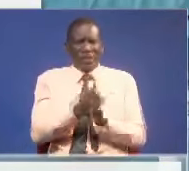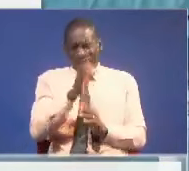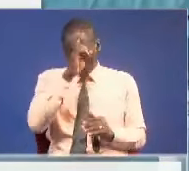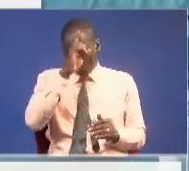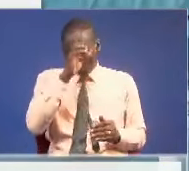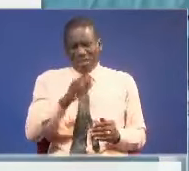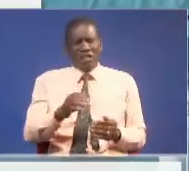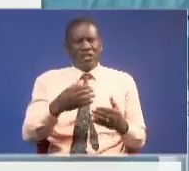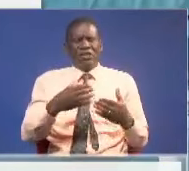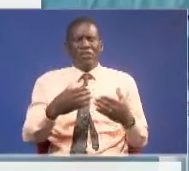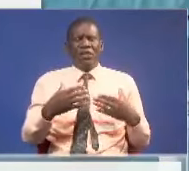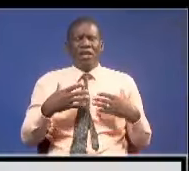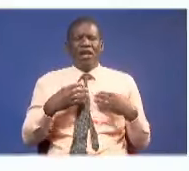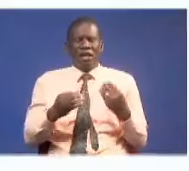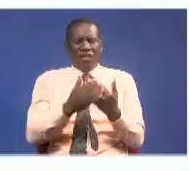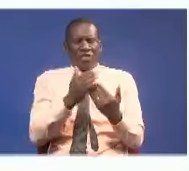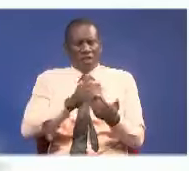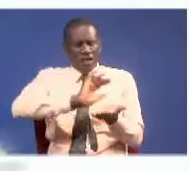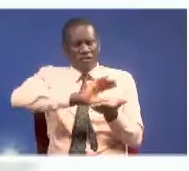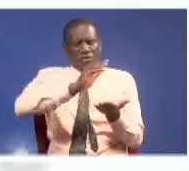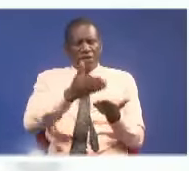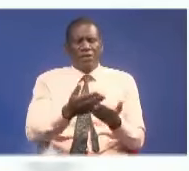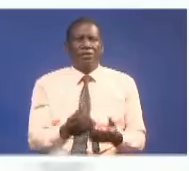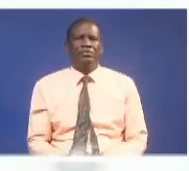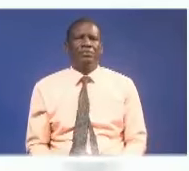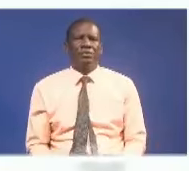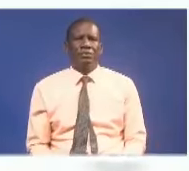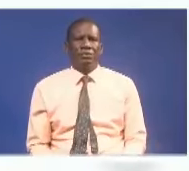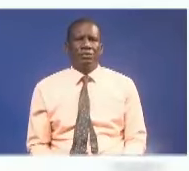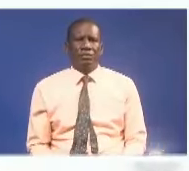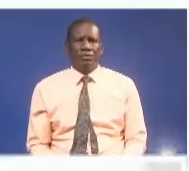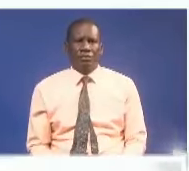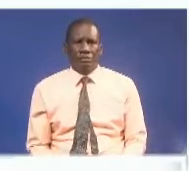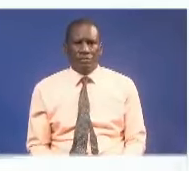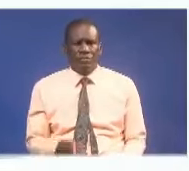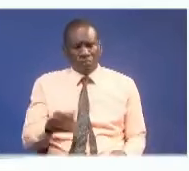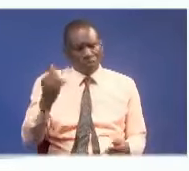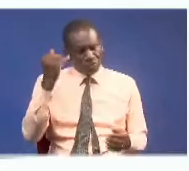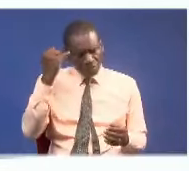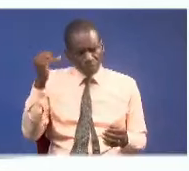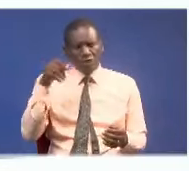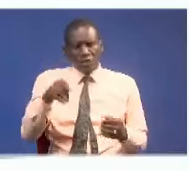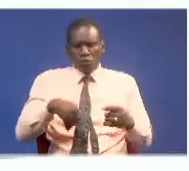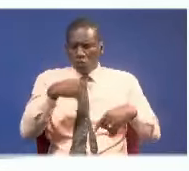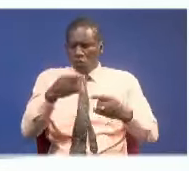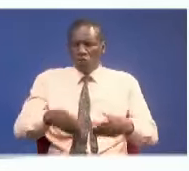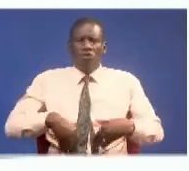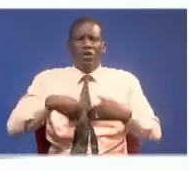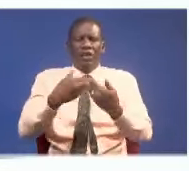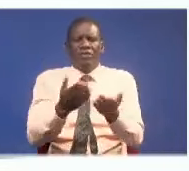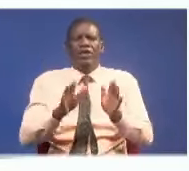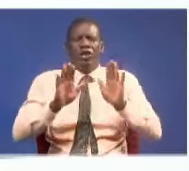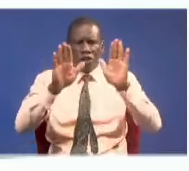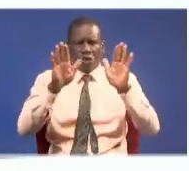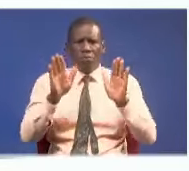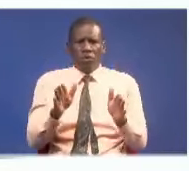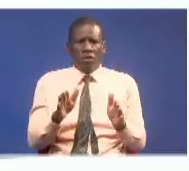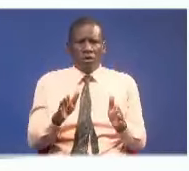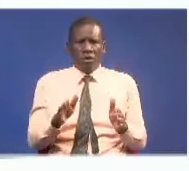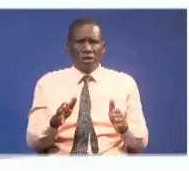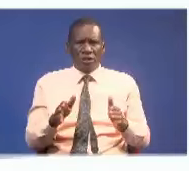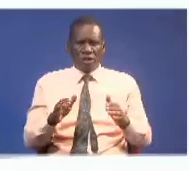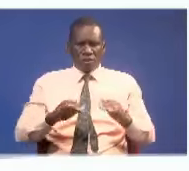Critical Healthcare Fund. Our initiative will continue providing essential